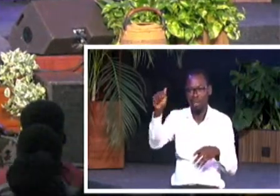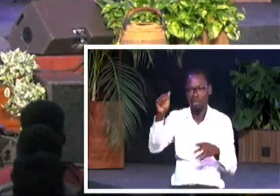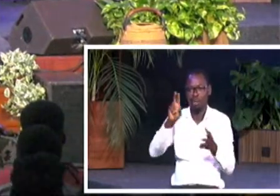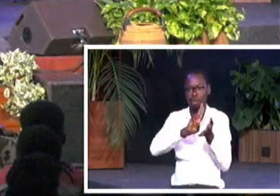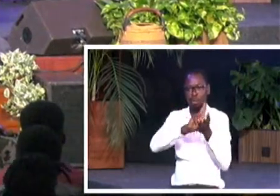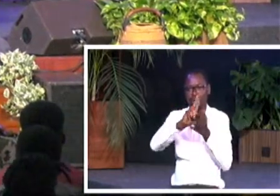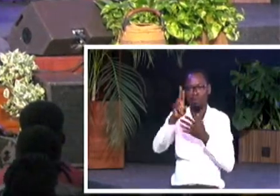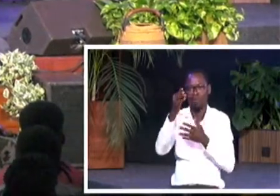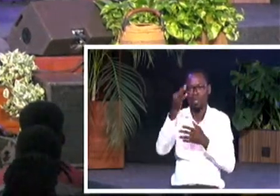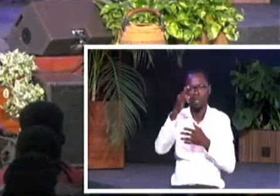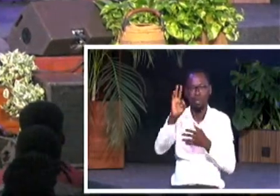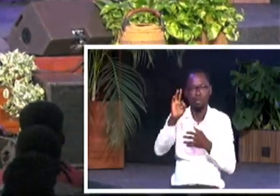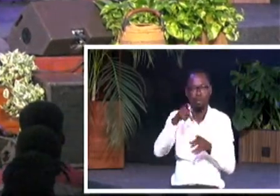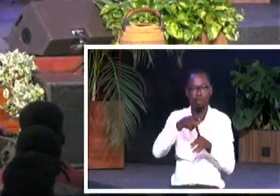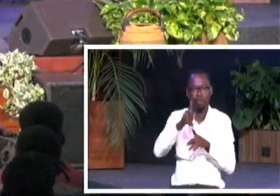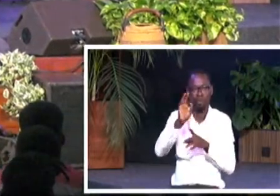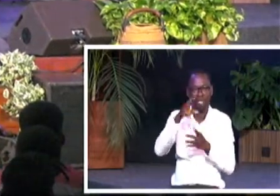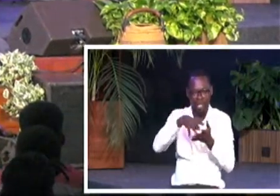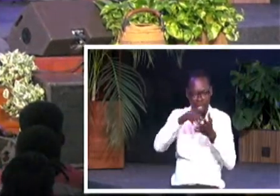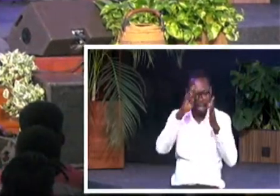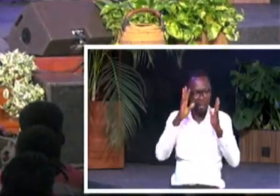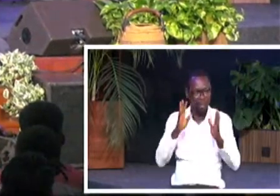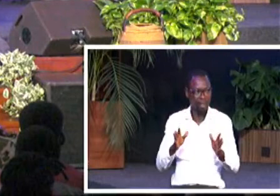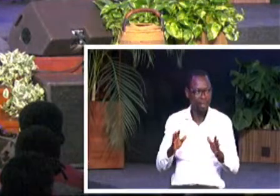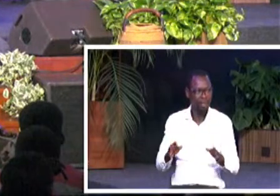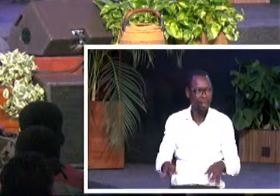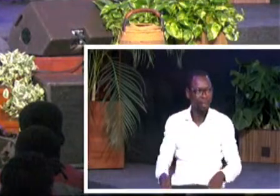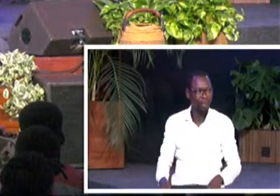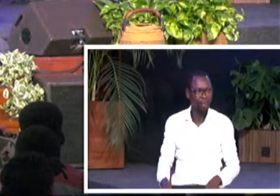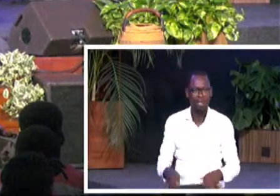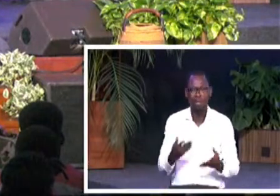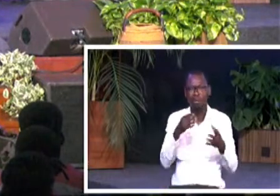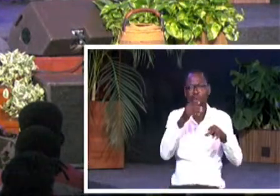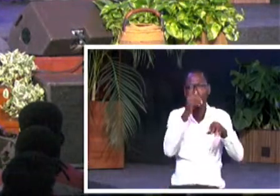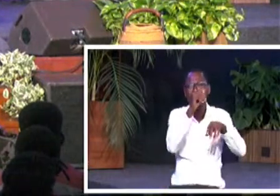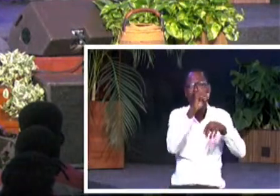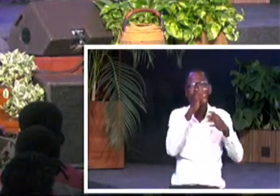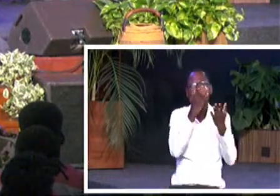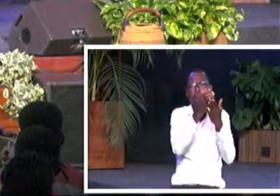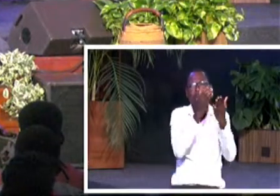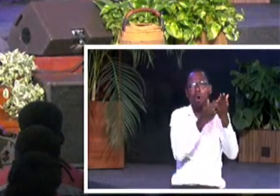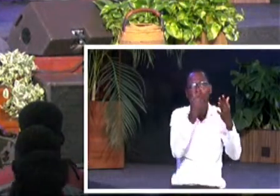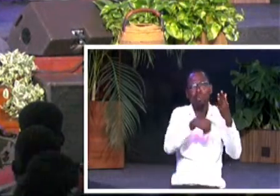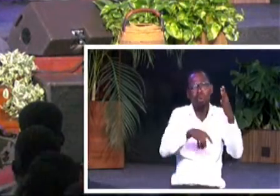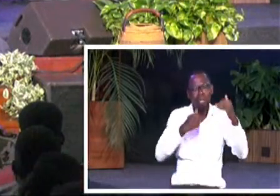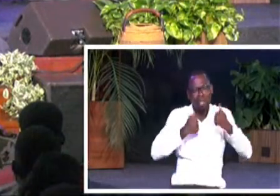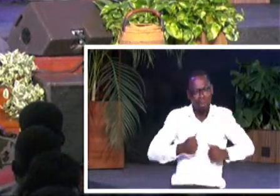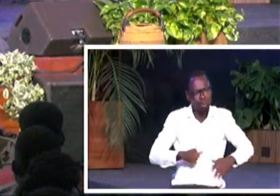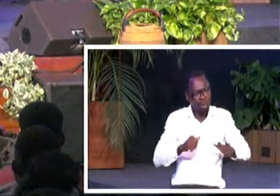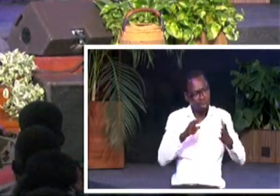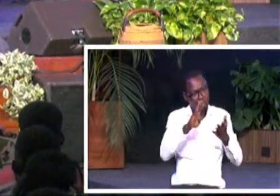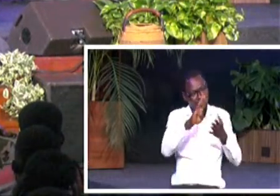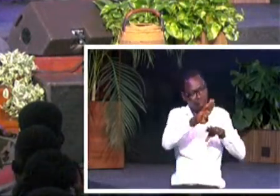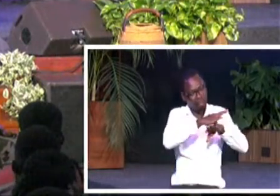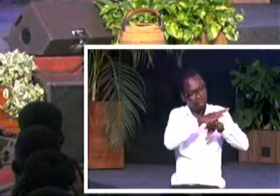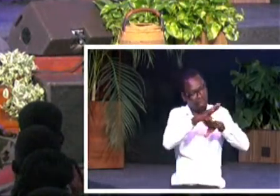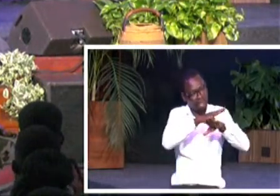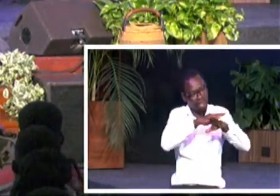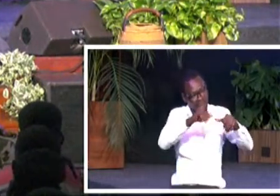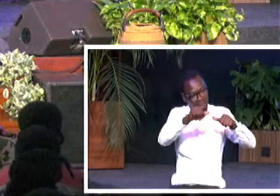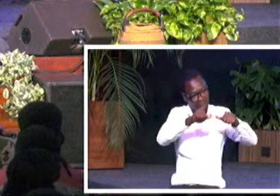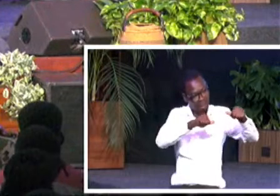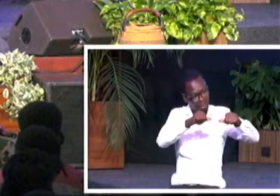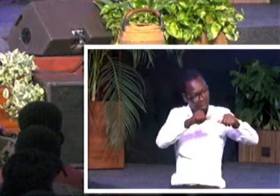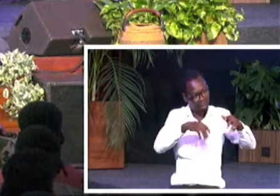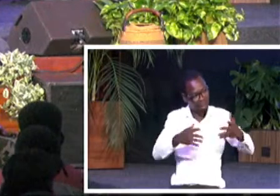you do? Business administration. Business administration. I have quite a number of you here. Tell me, how relevant has